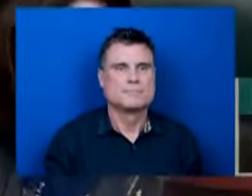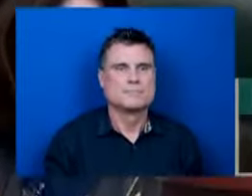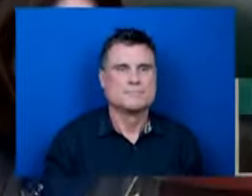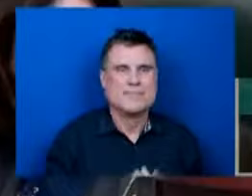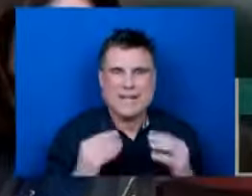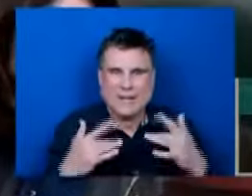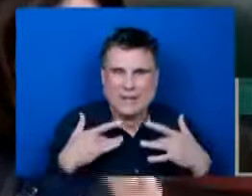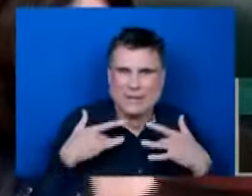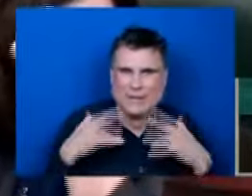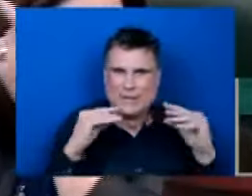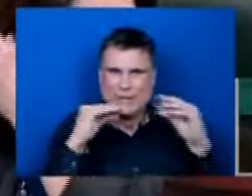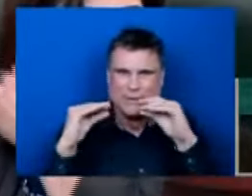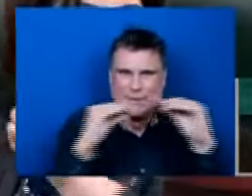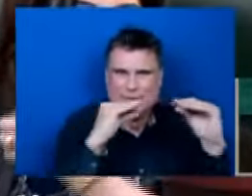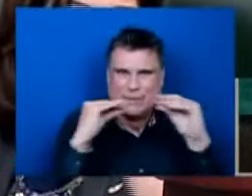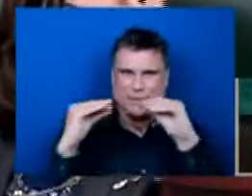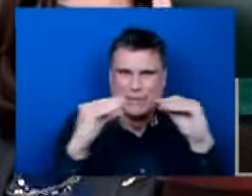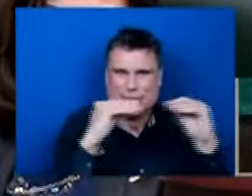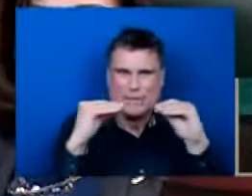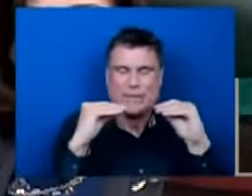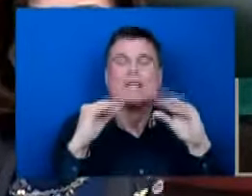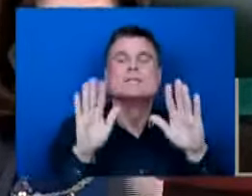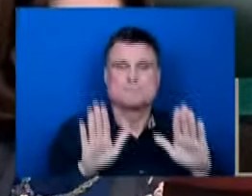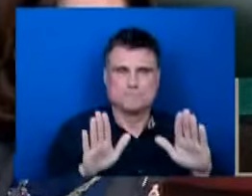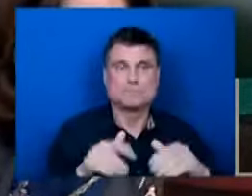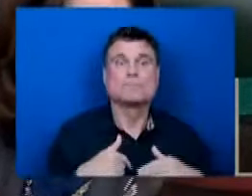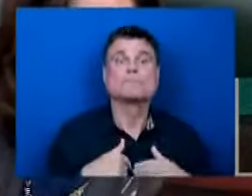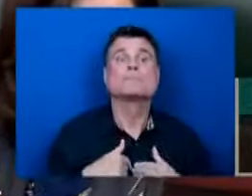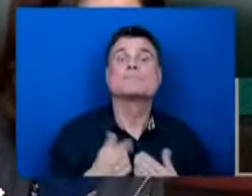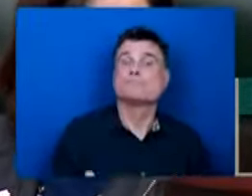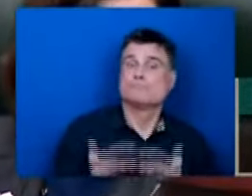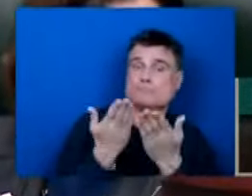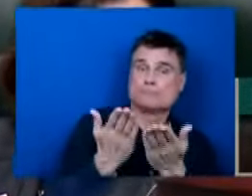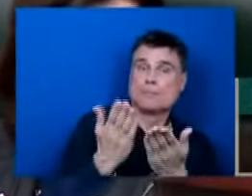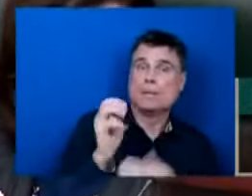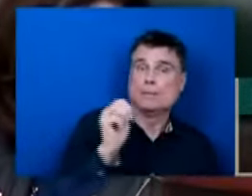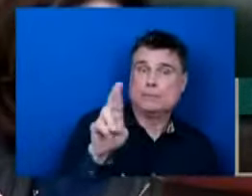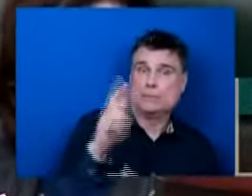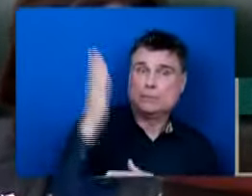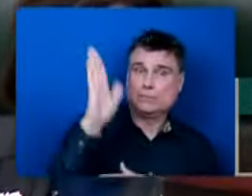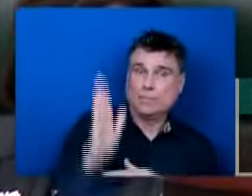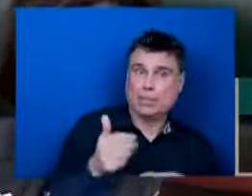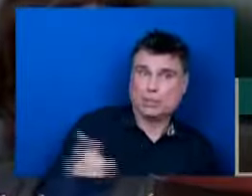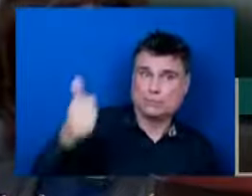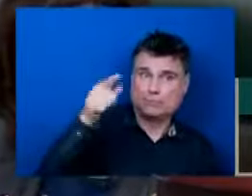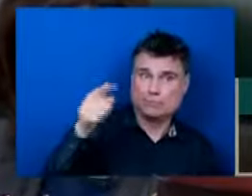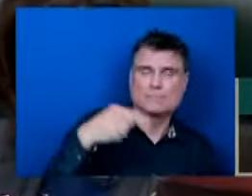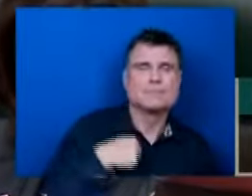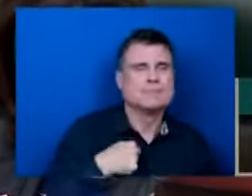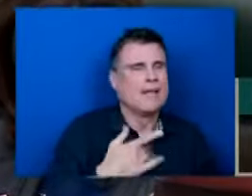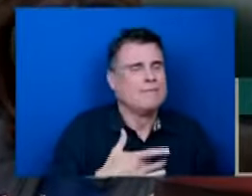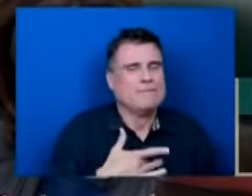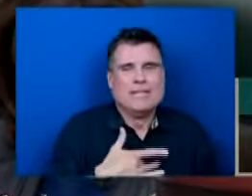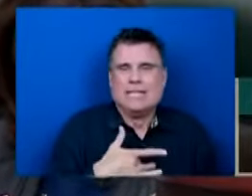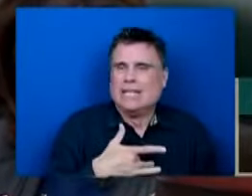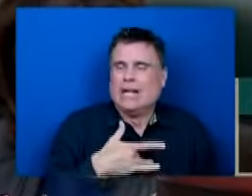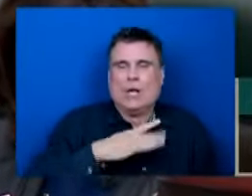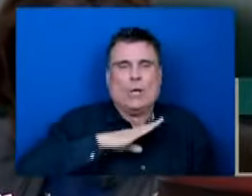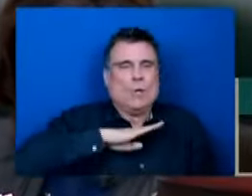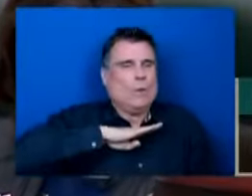Mr. Speaker, while it is immensely gratifying to have fulfilled such a significant election promise during these extraordinary